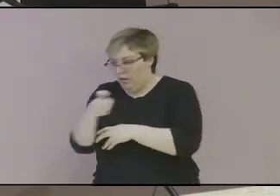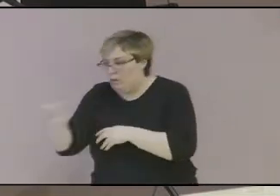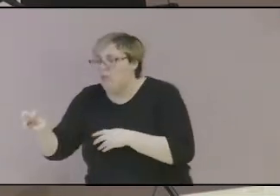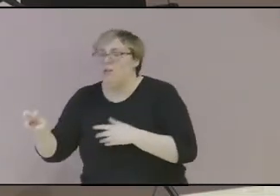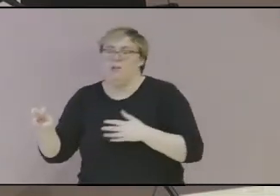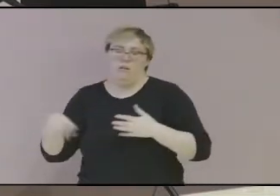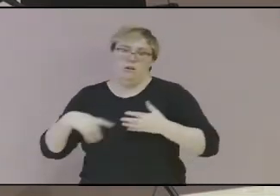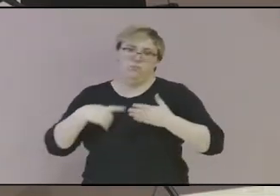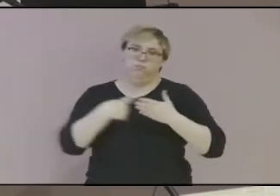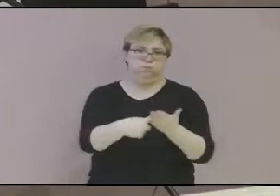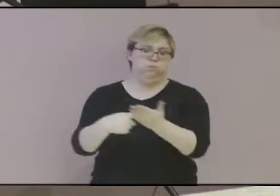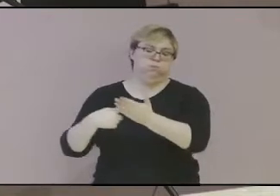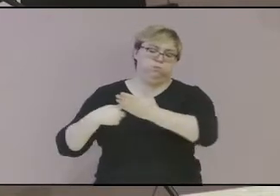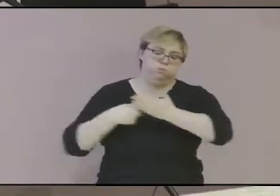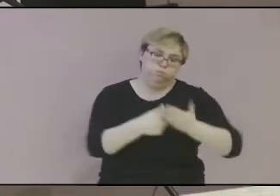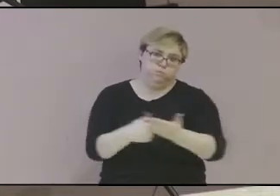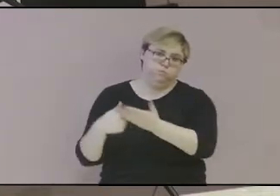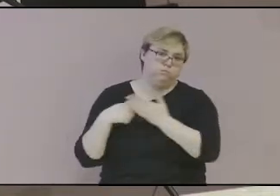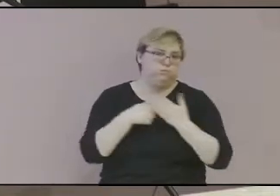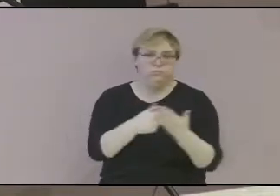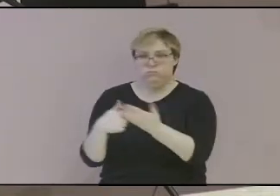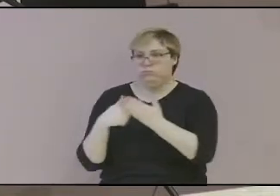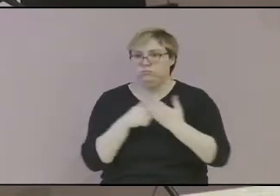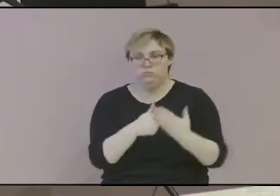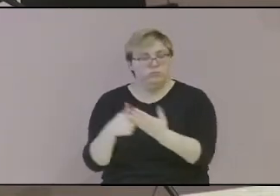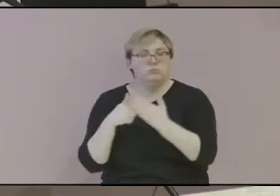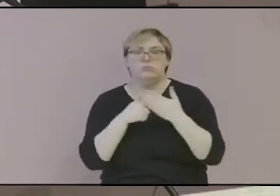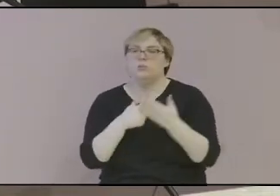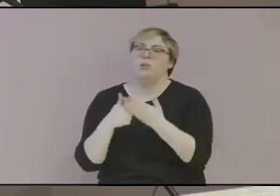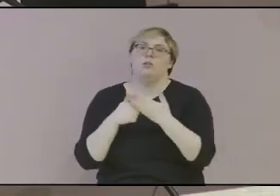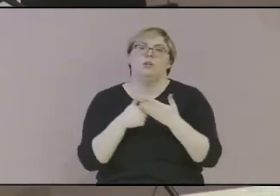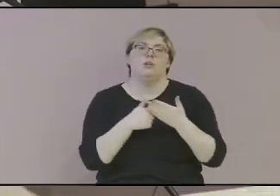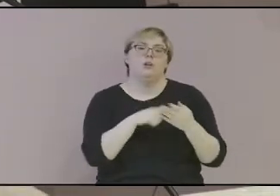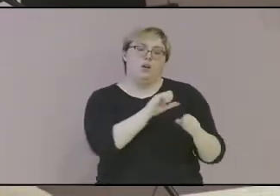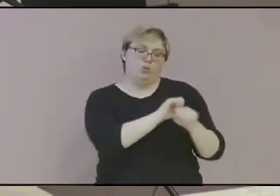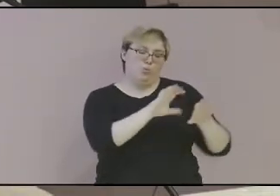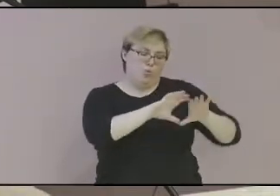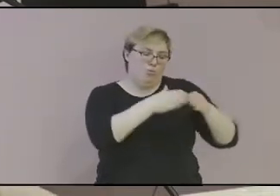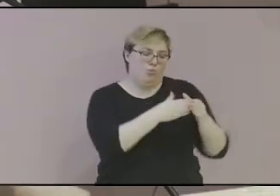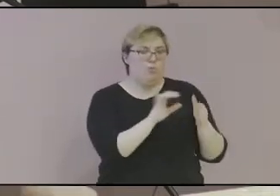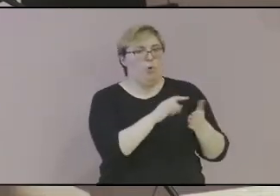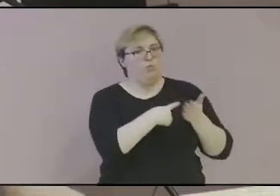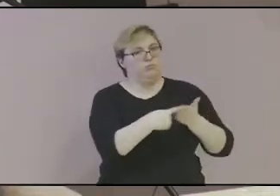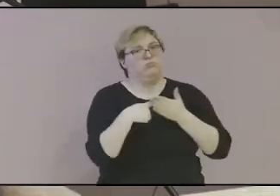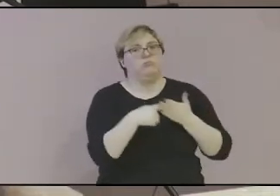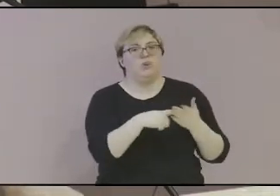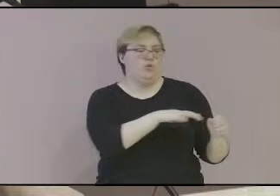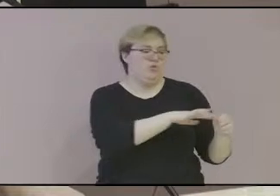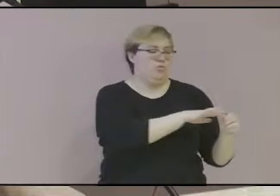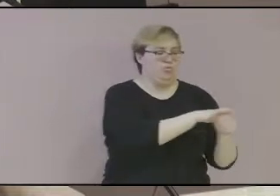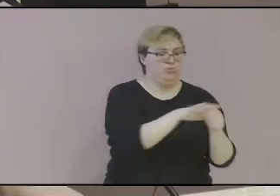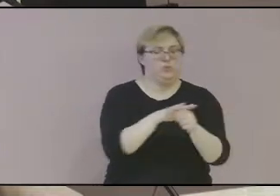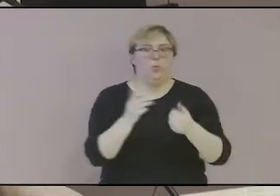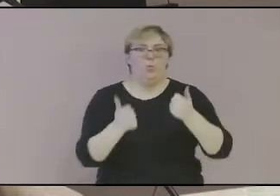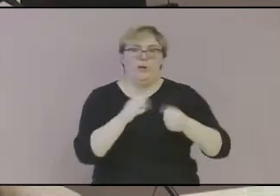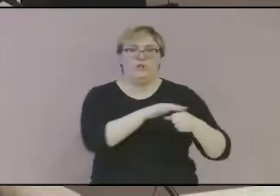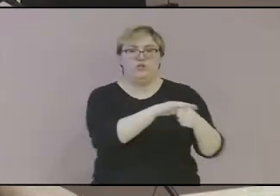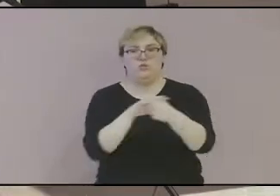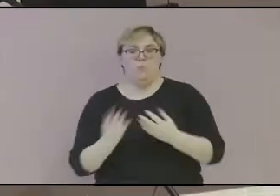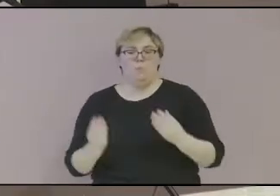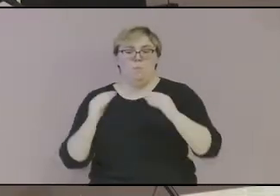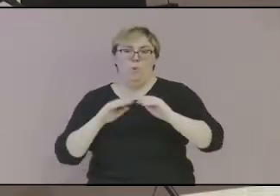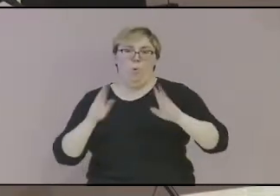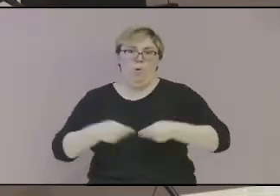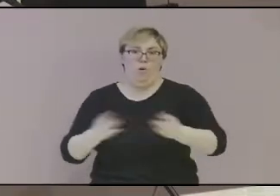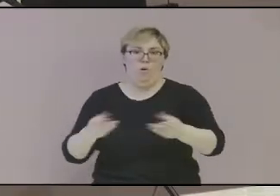users, the working group also spent a lot of time debating regional allocation. For instance, if New